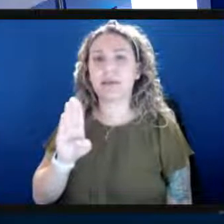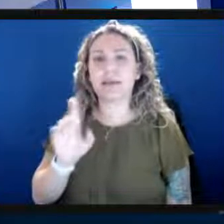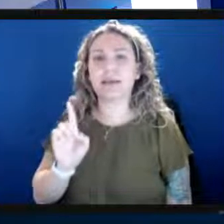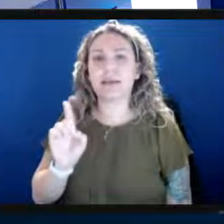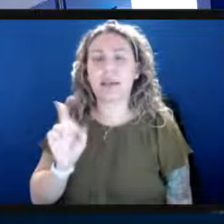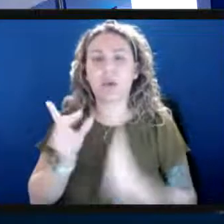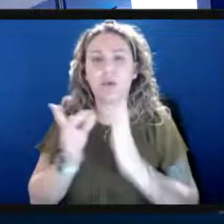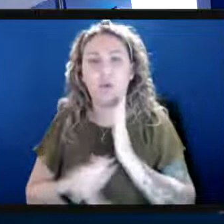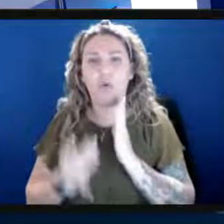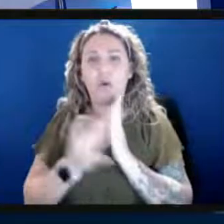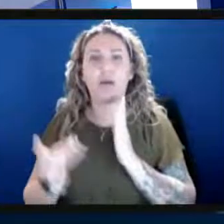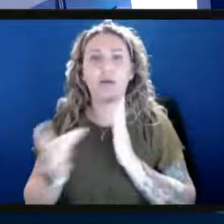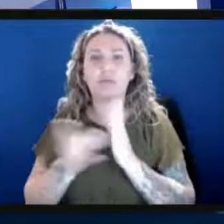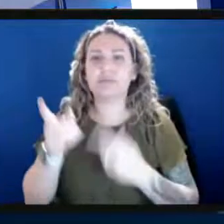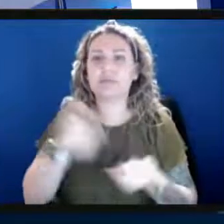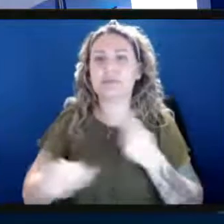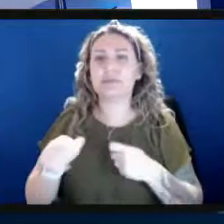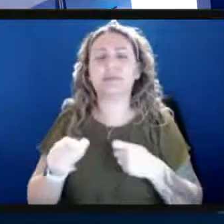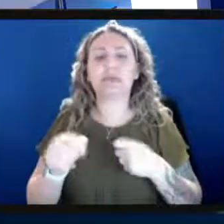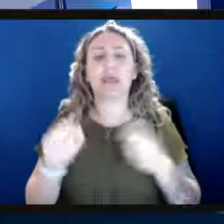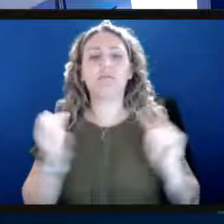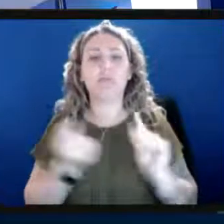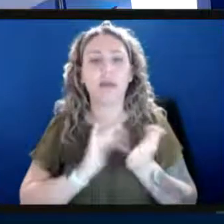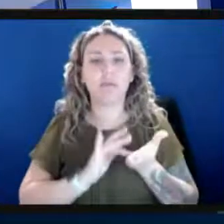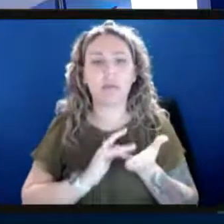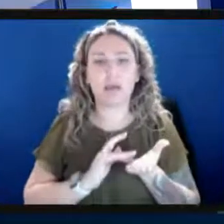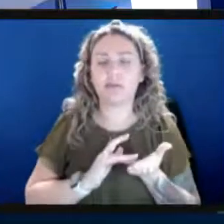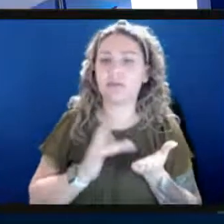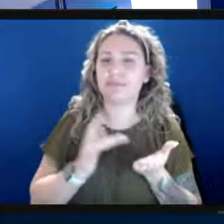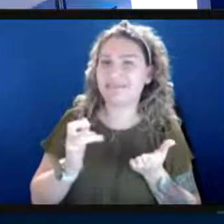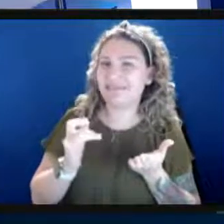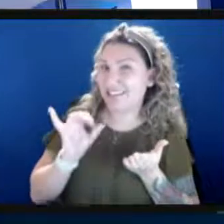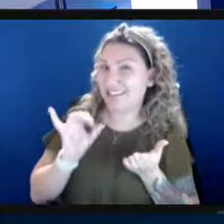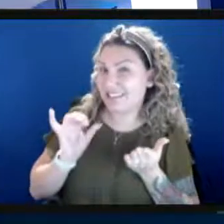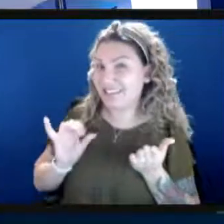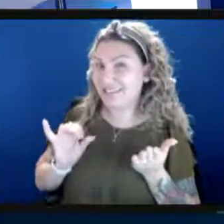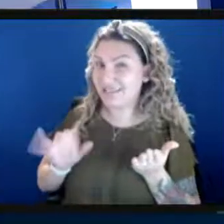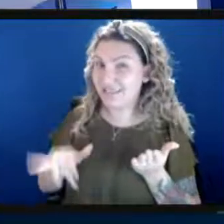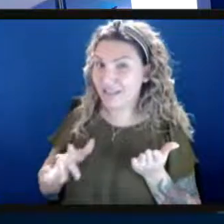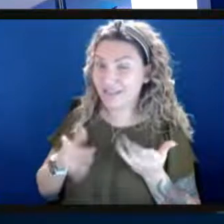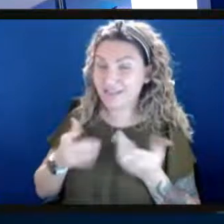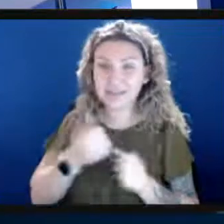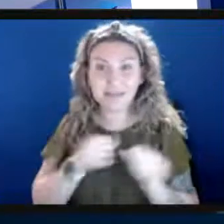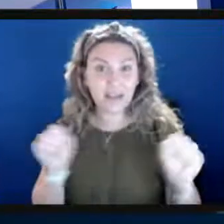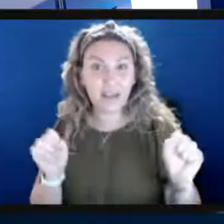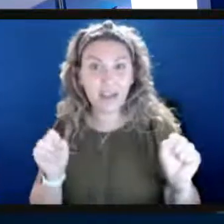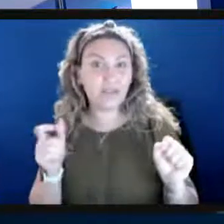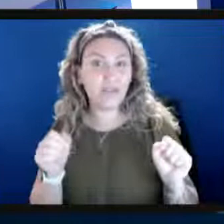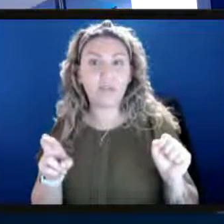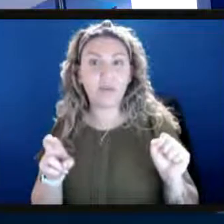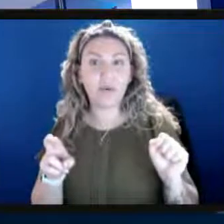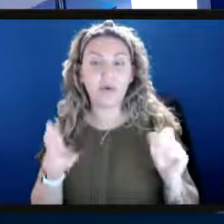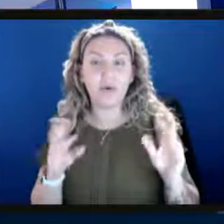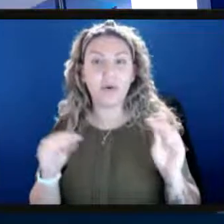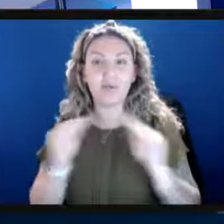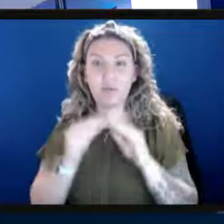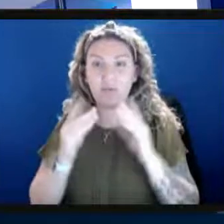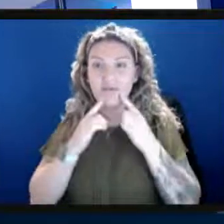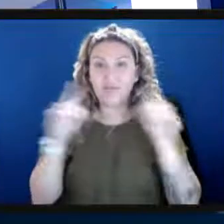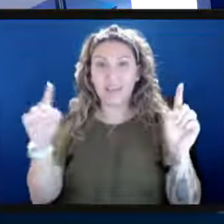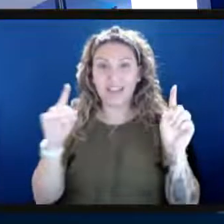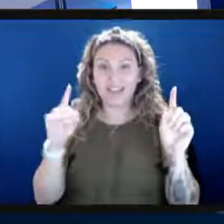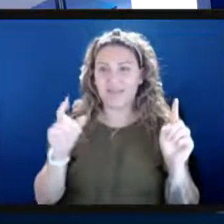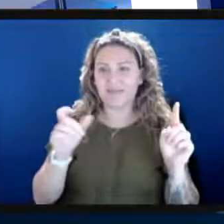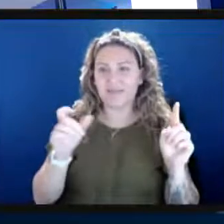other painkillers? I think she's asking if it's safer or more effective. I'm not sure